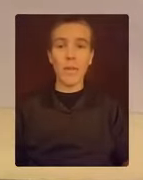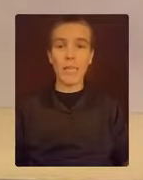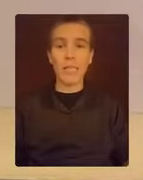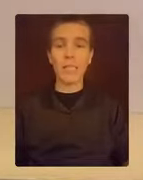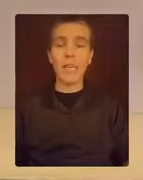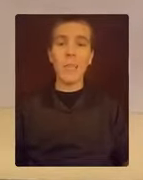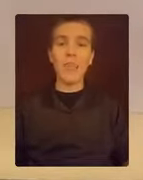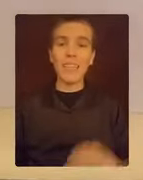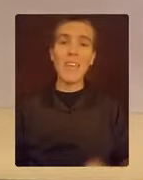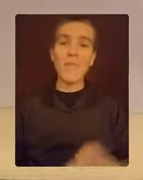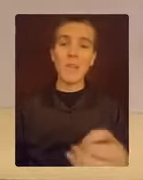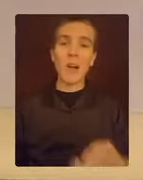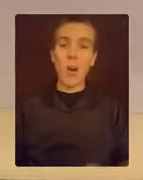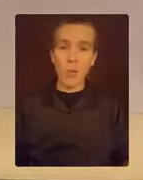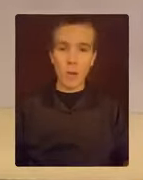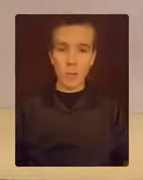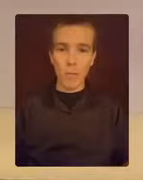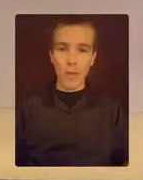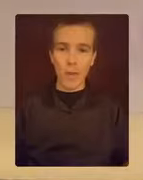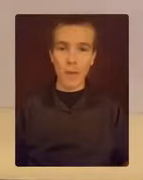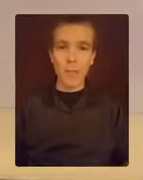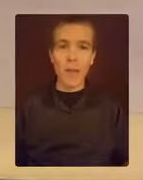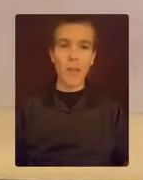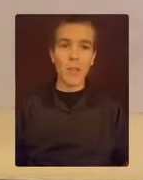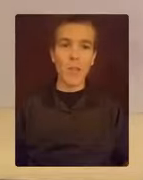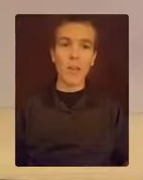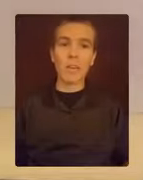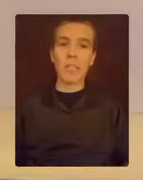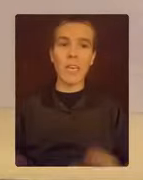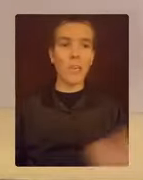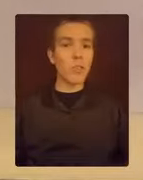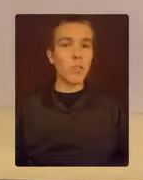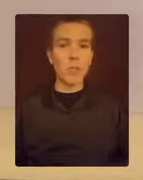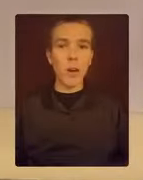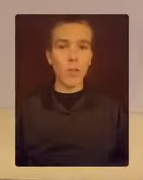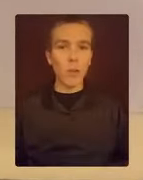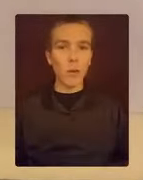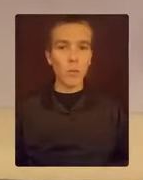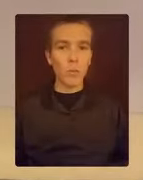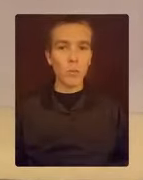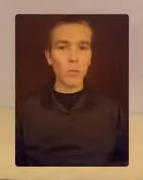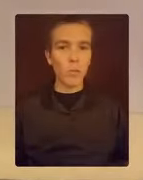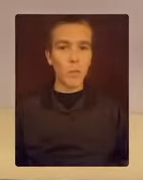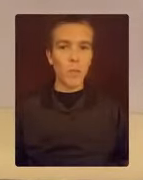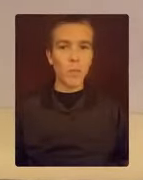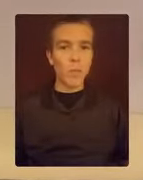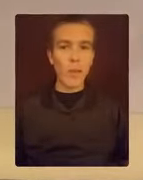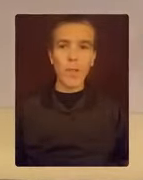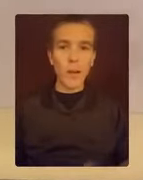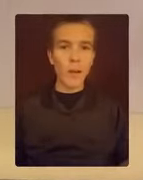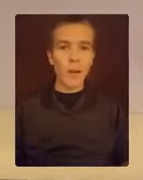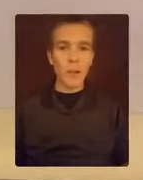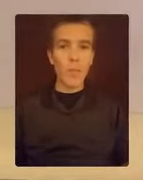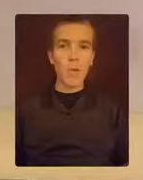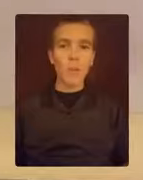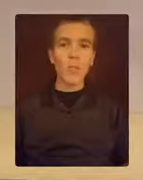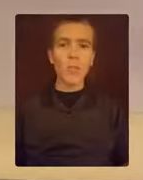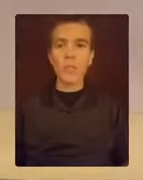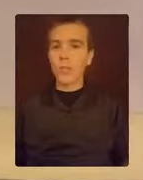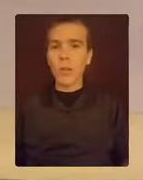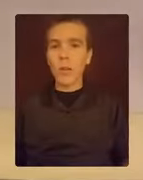within blessings. Believe in karma, see, it used to be called the golden rule, but you never hear it